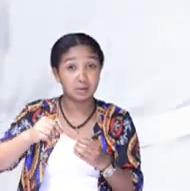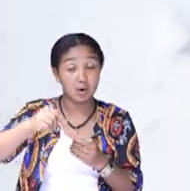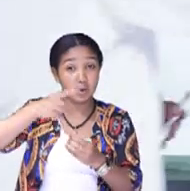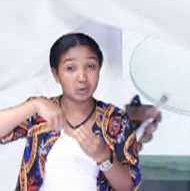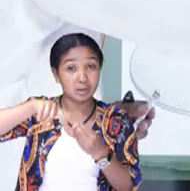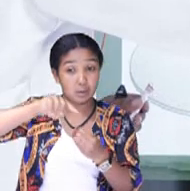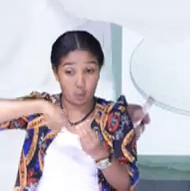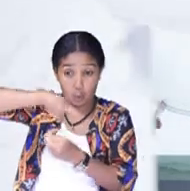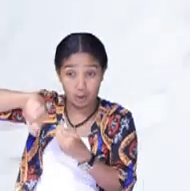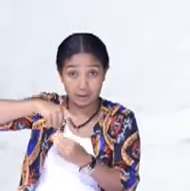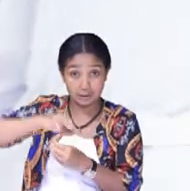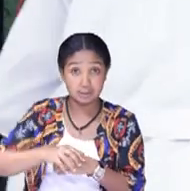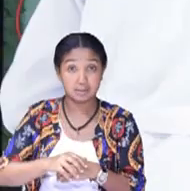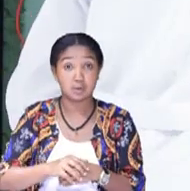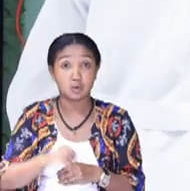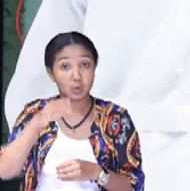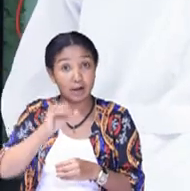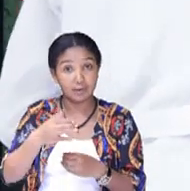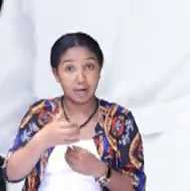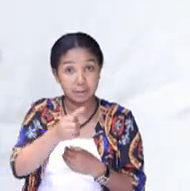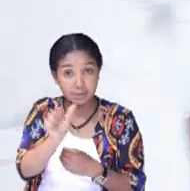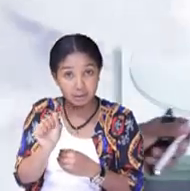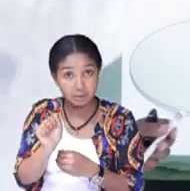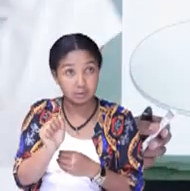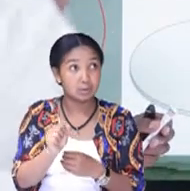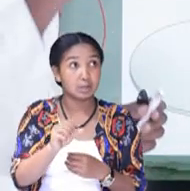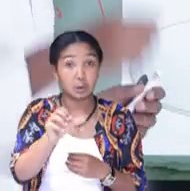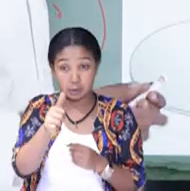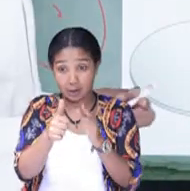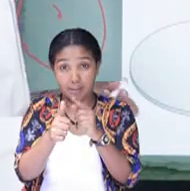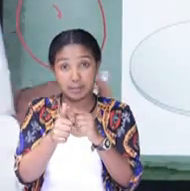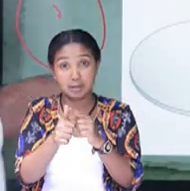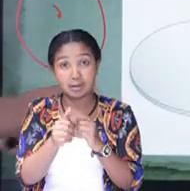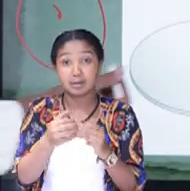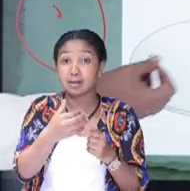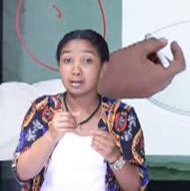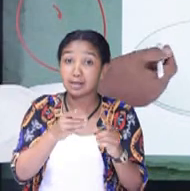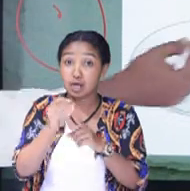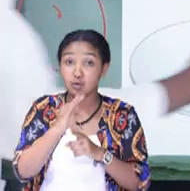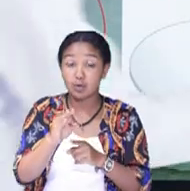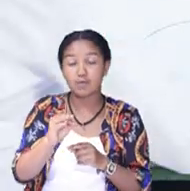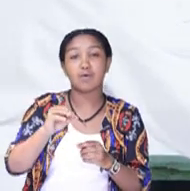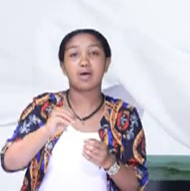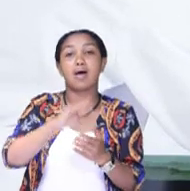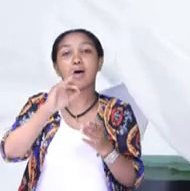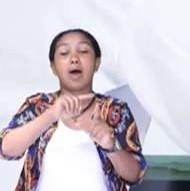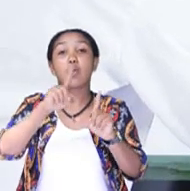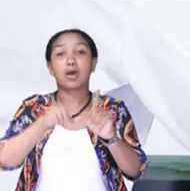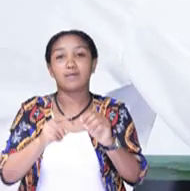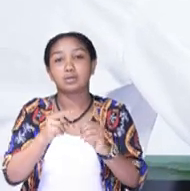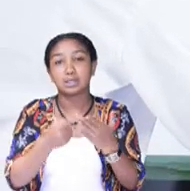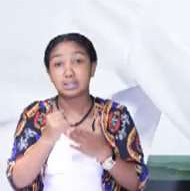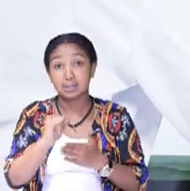rotates clockwise, like this, you should have to grasp it, and your thumb points to the direction of angular velocity. Therefore,